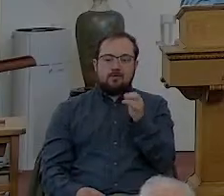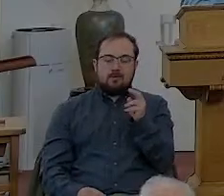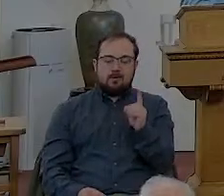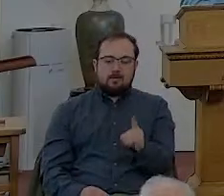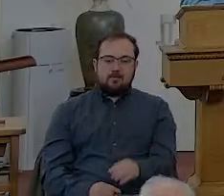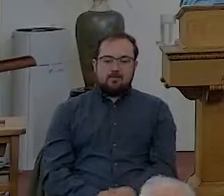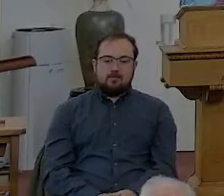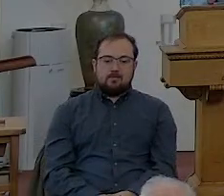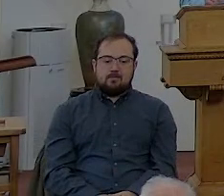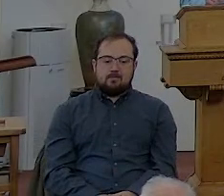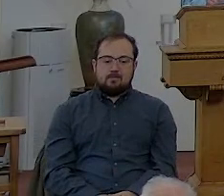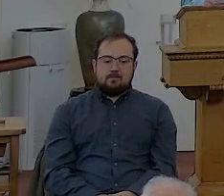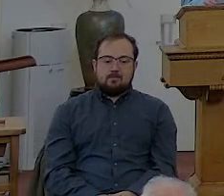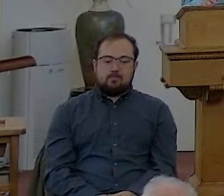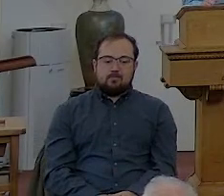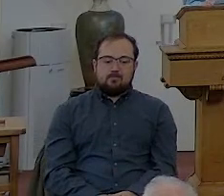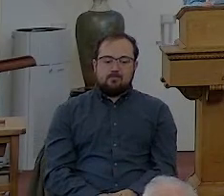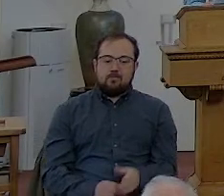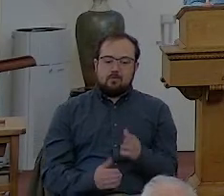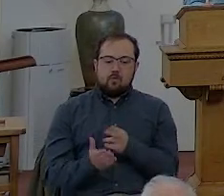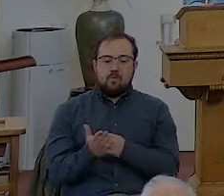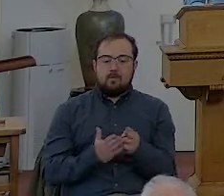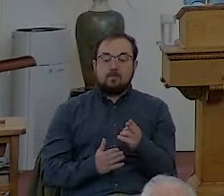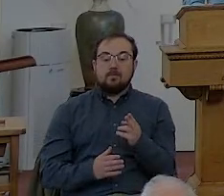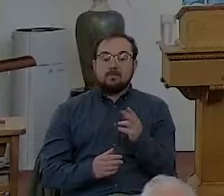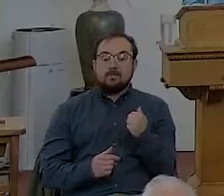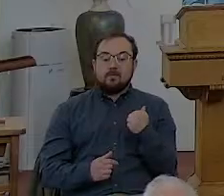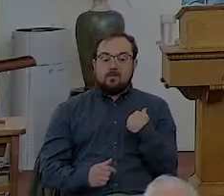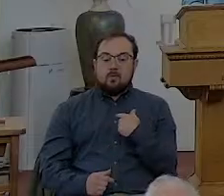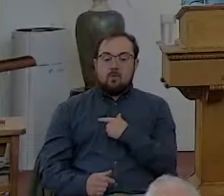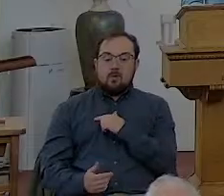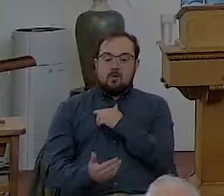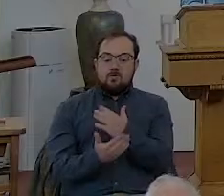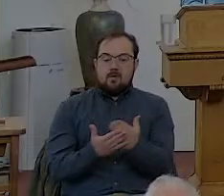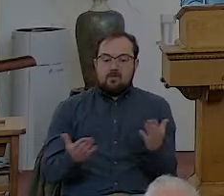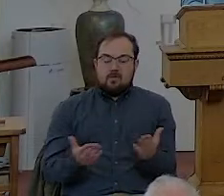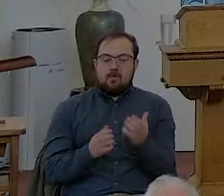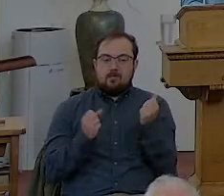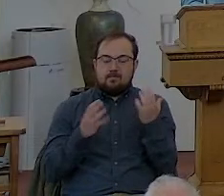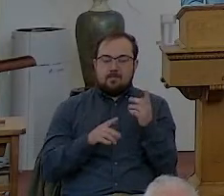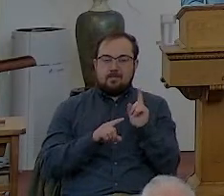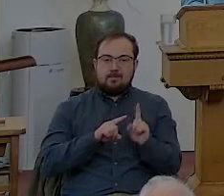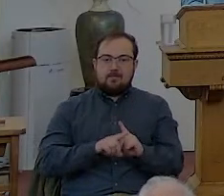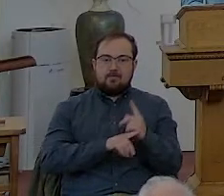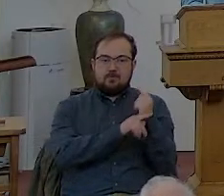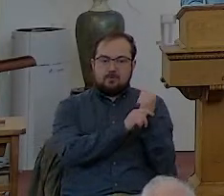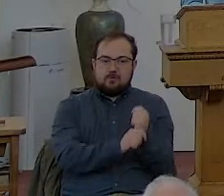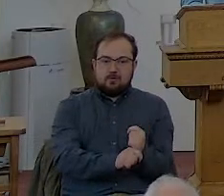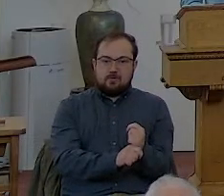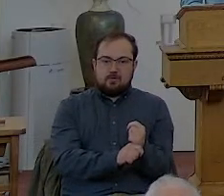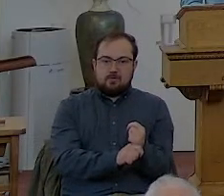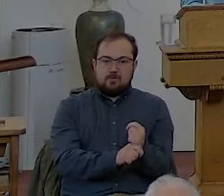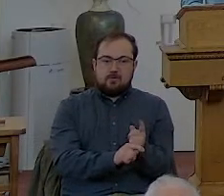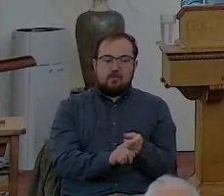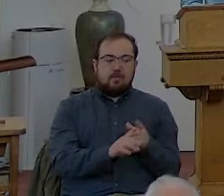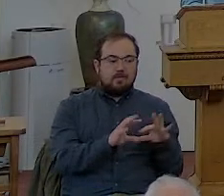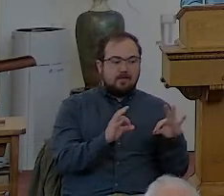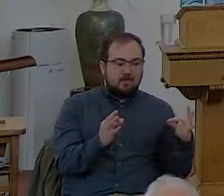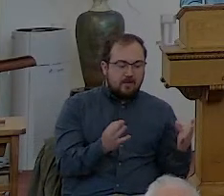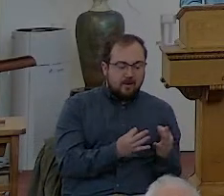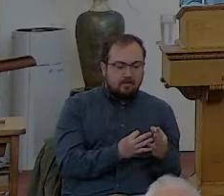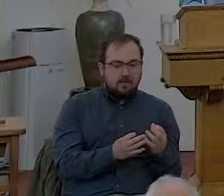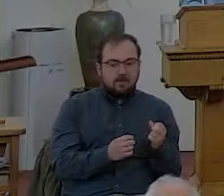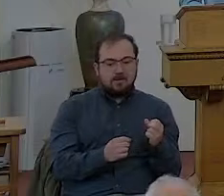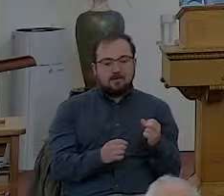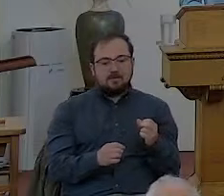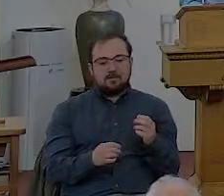We come together here from many different traditions, from families, both broken and